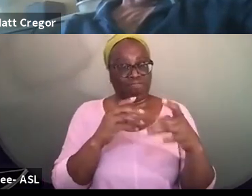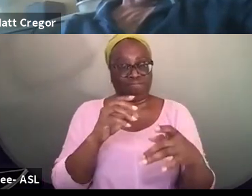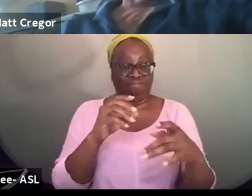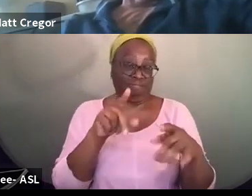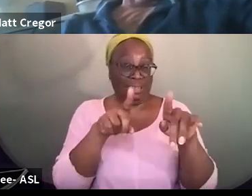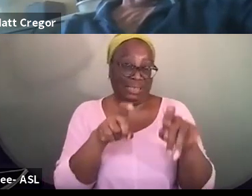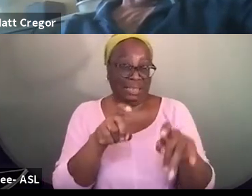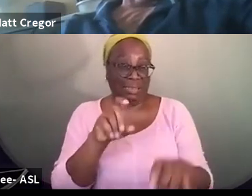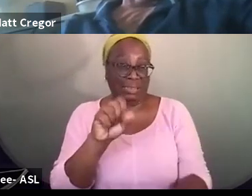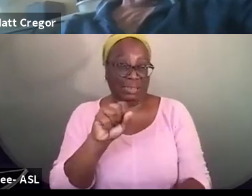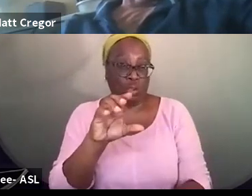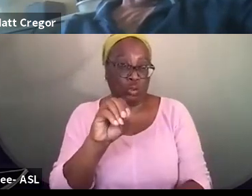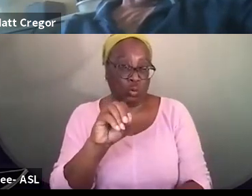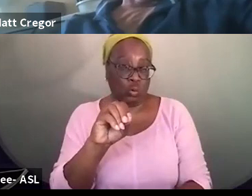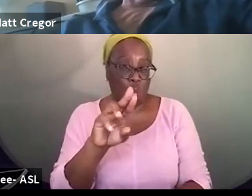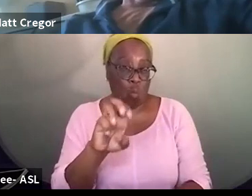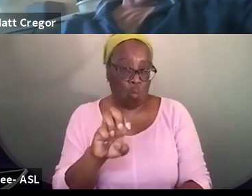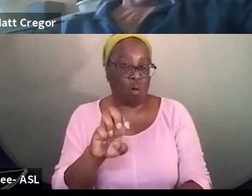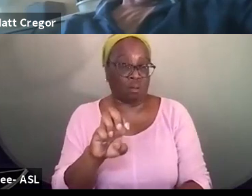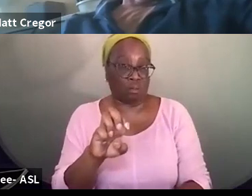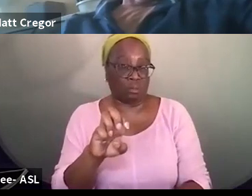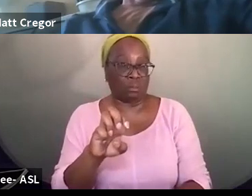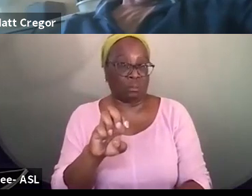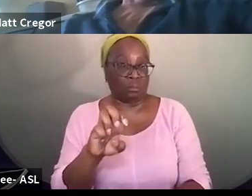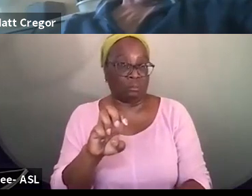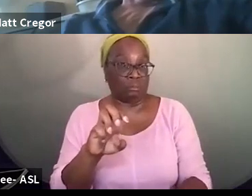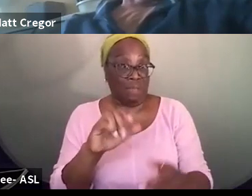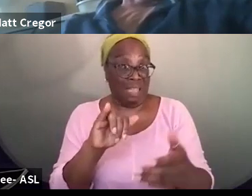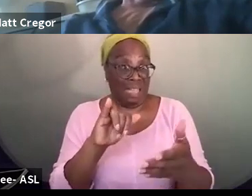above which every applicant would be considered.